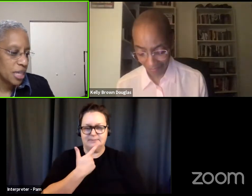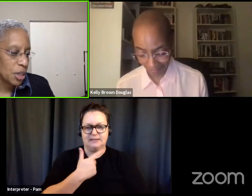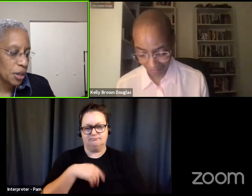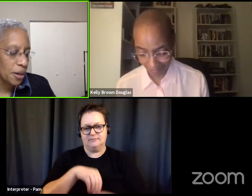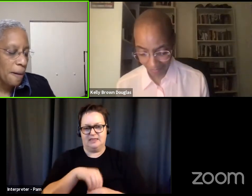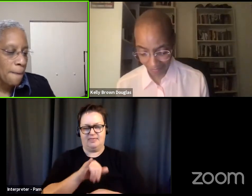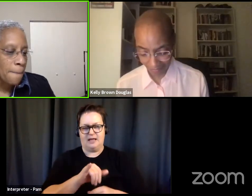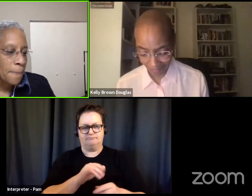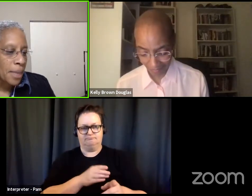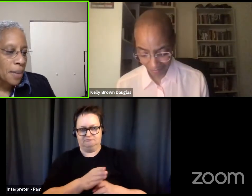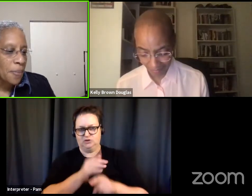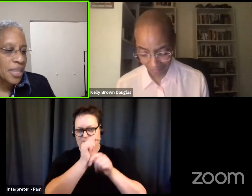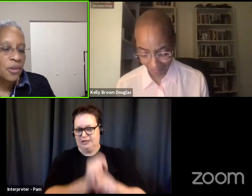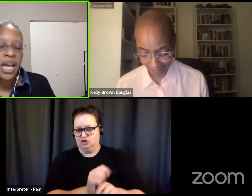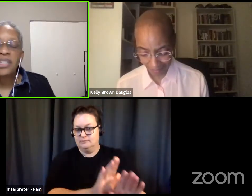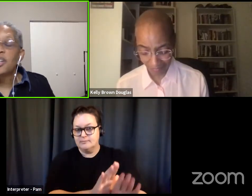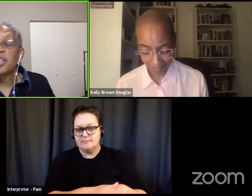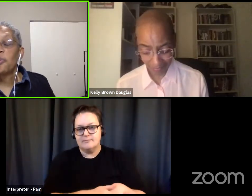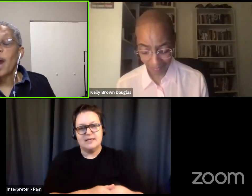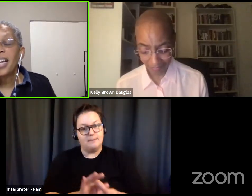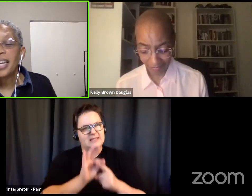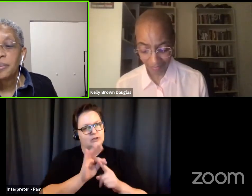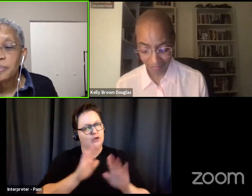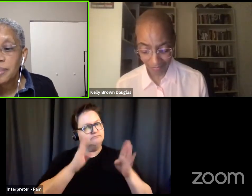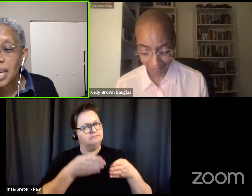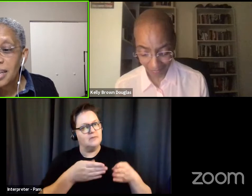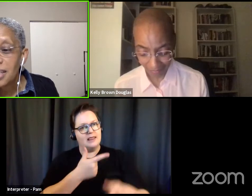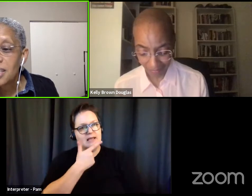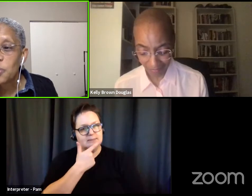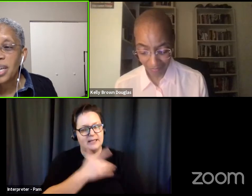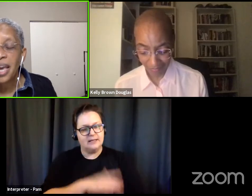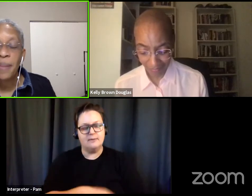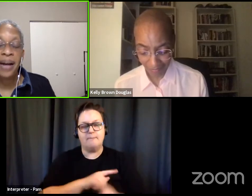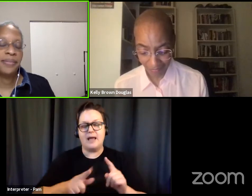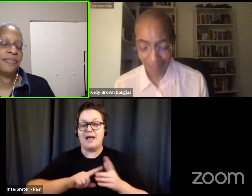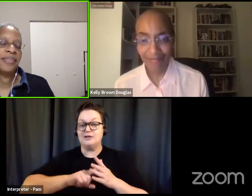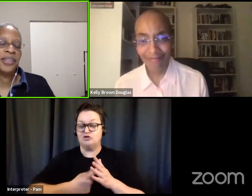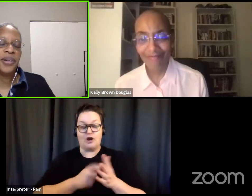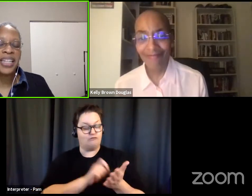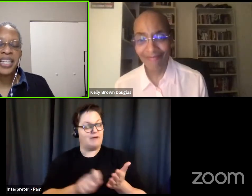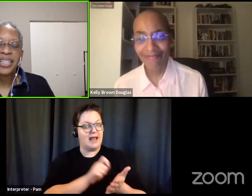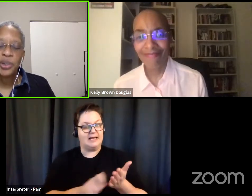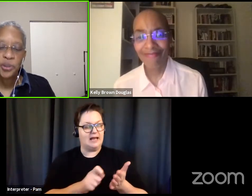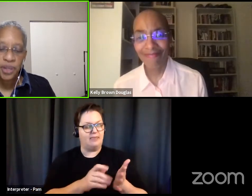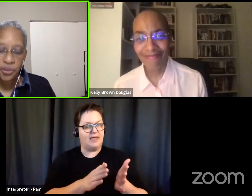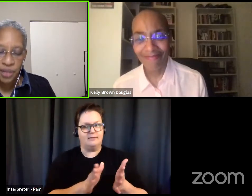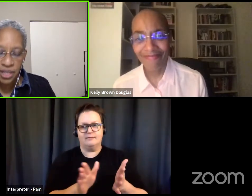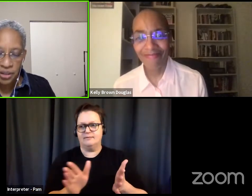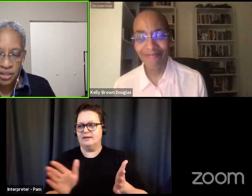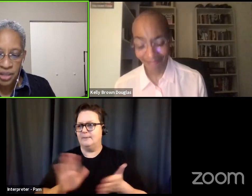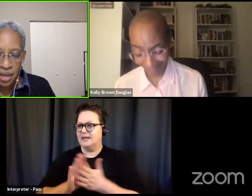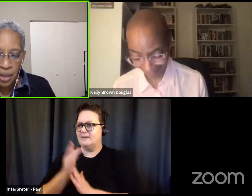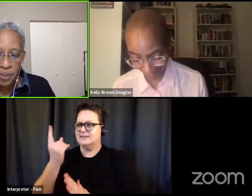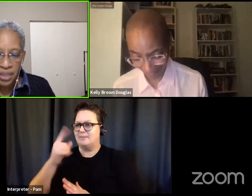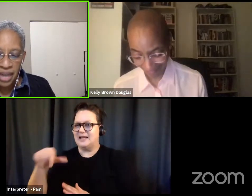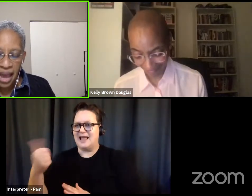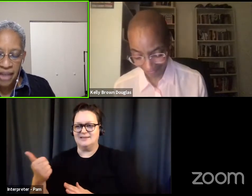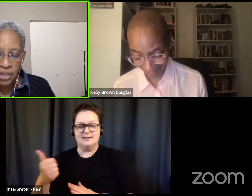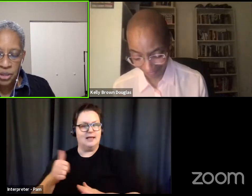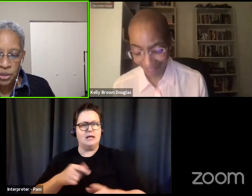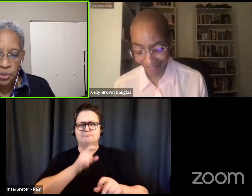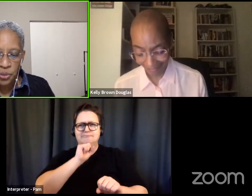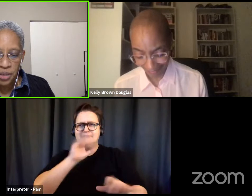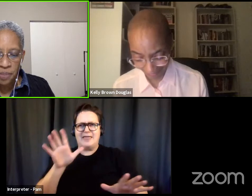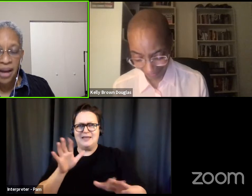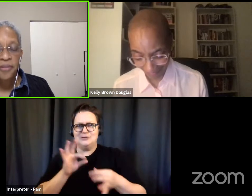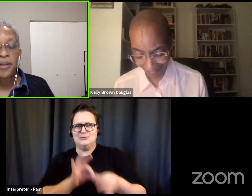in particular. But then I started writing and this is what came out. So it had nothing to do with the research, but it had